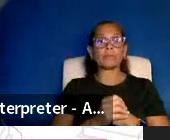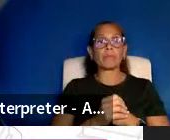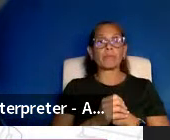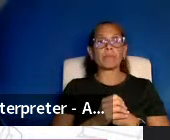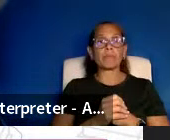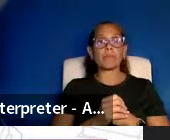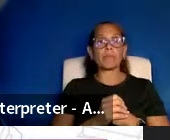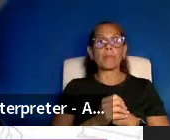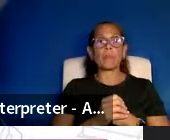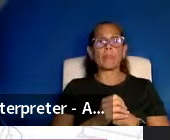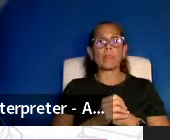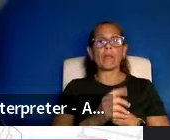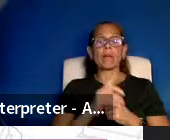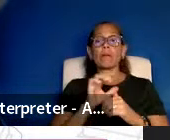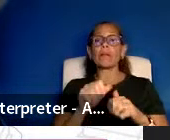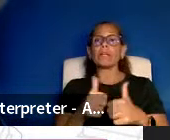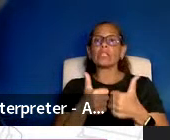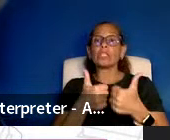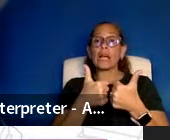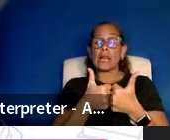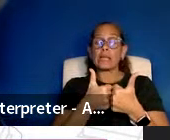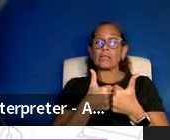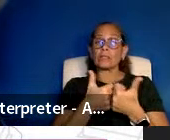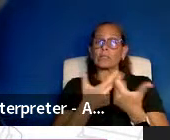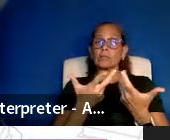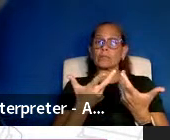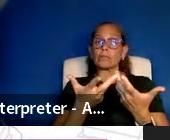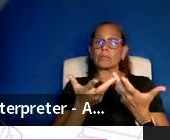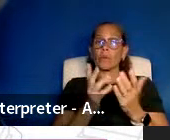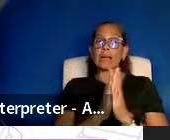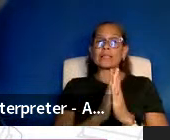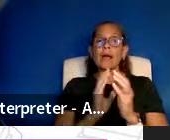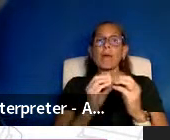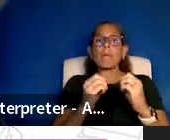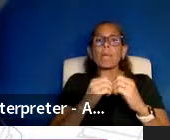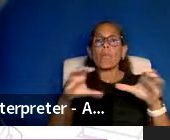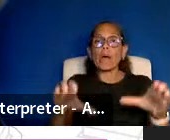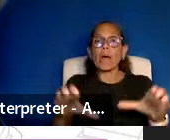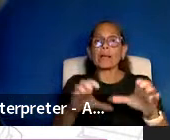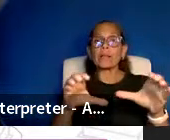And one of the greatest challenges raised during the public process was how to create more activity along